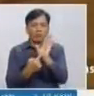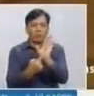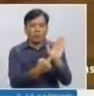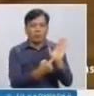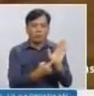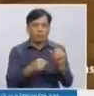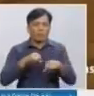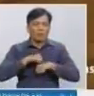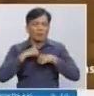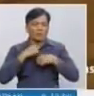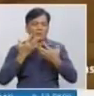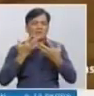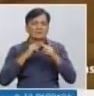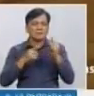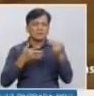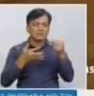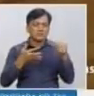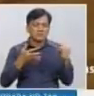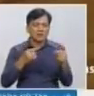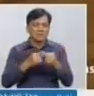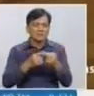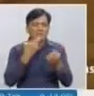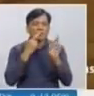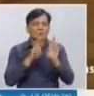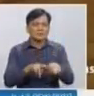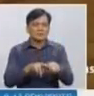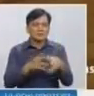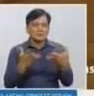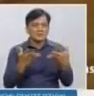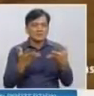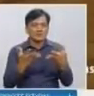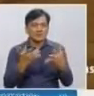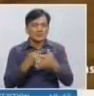have instead caused to be prepared a written report on